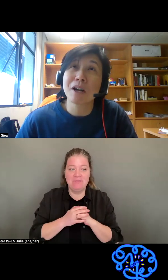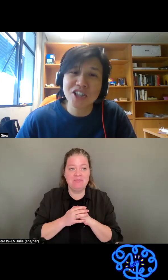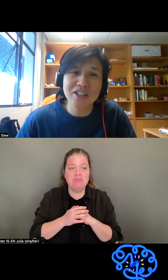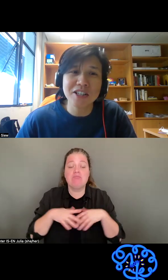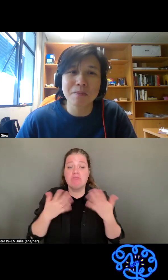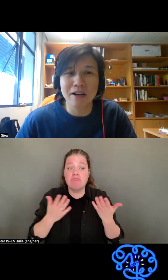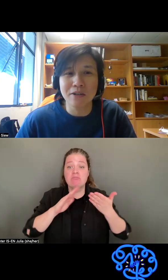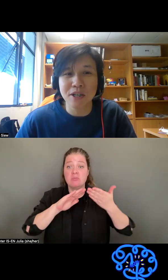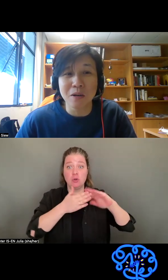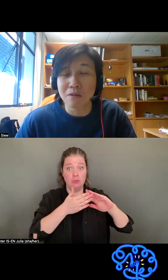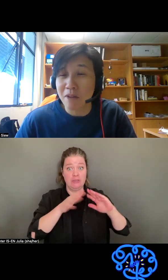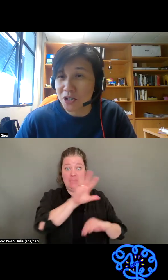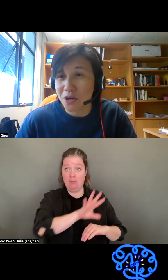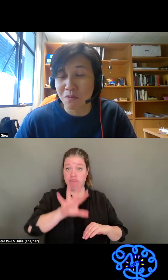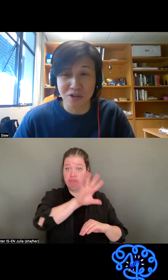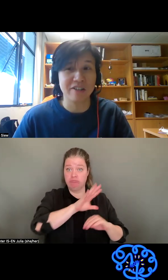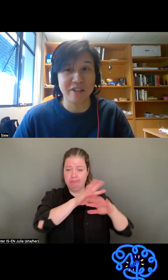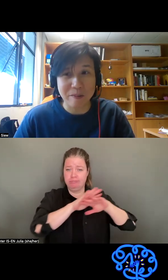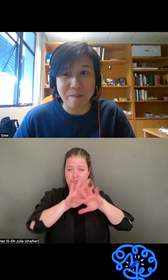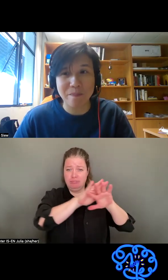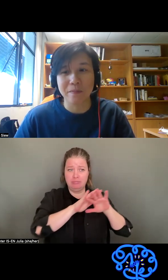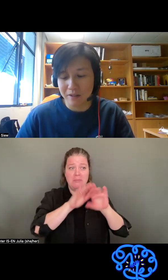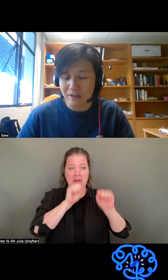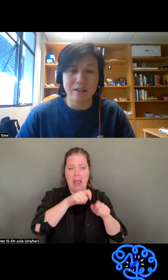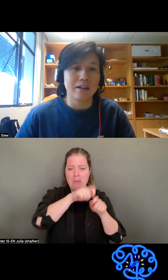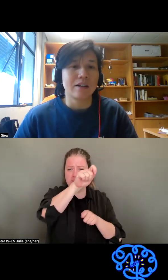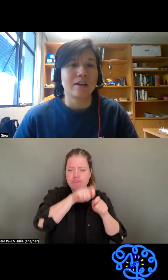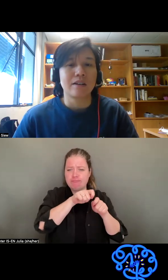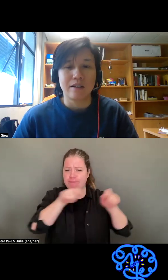community partition is by using a measure called modularity.